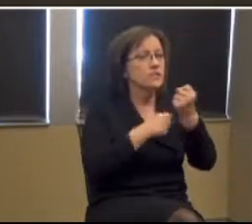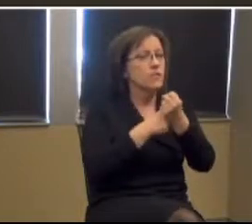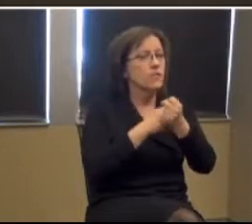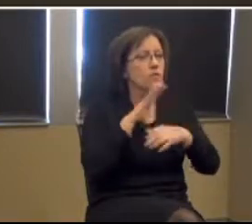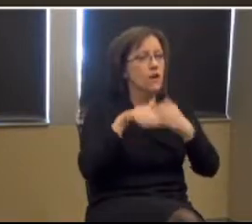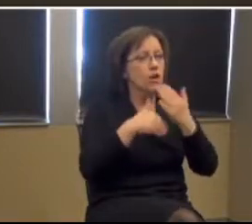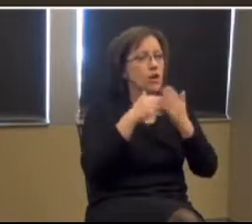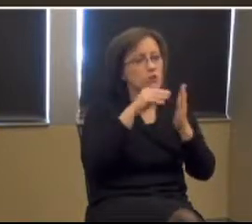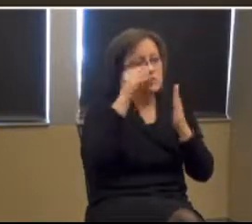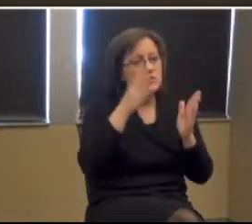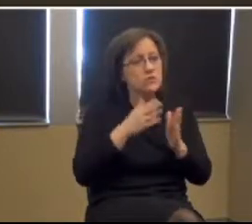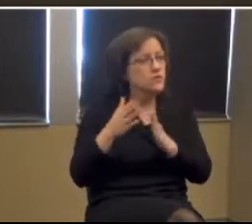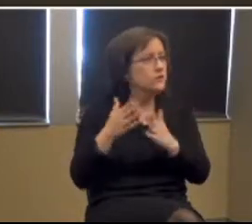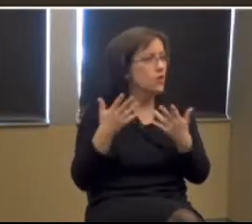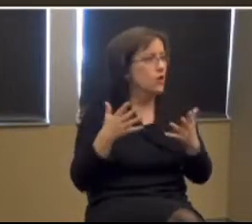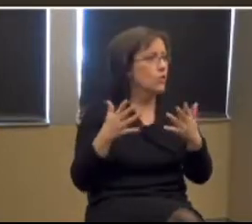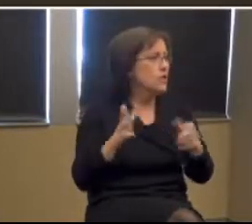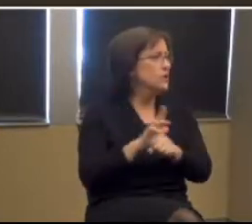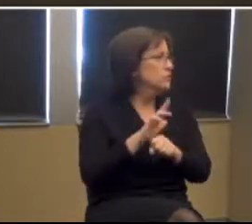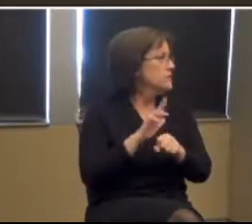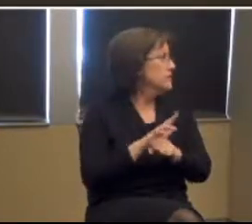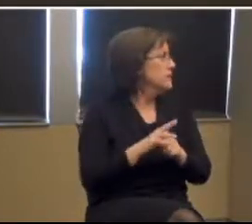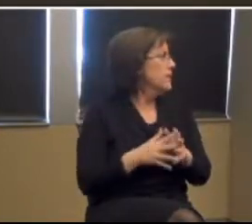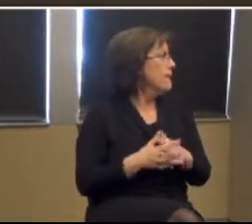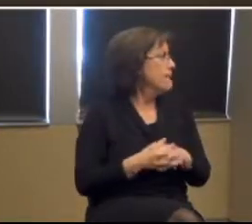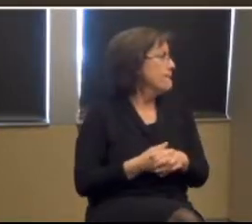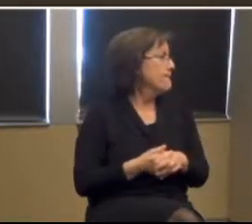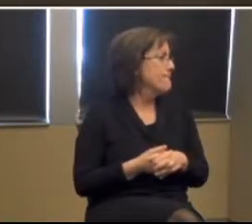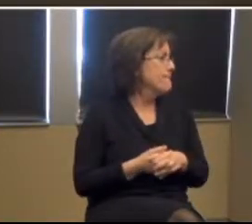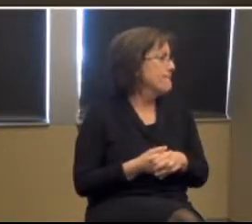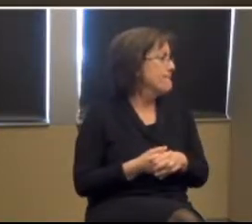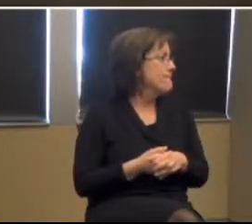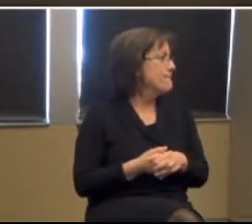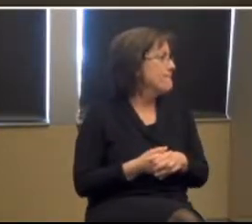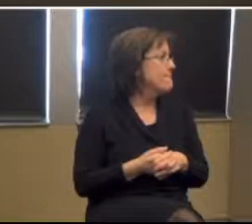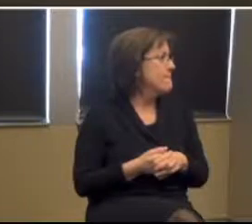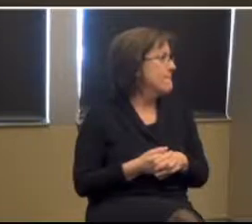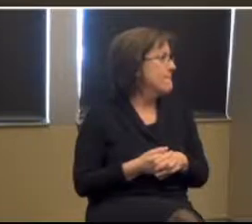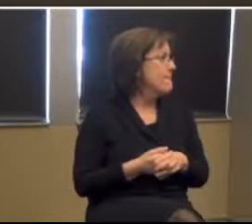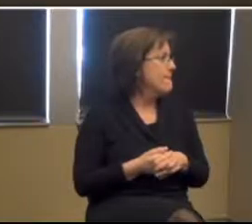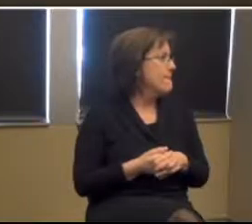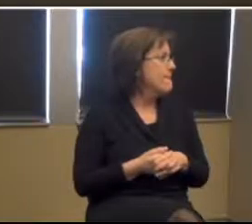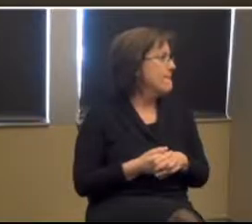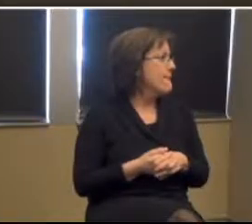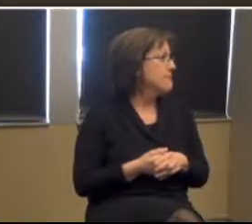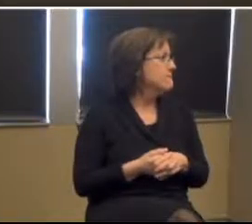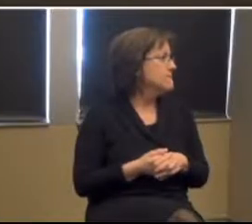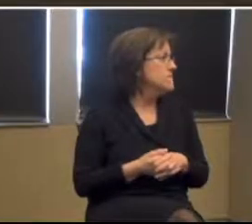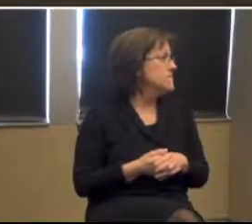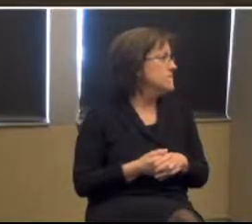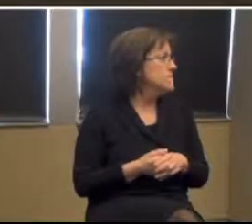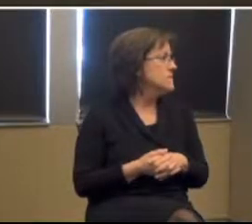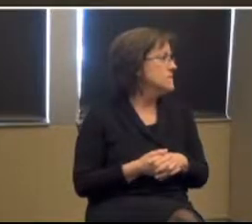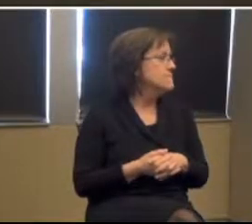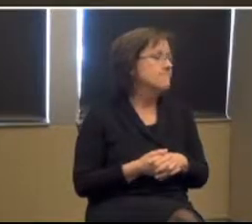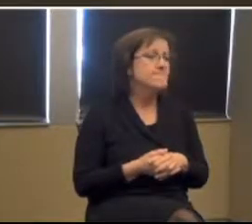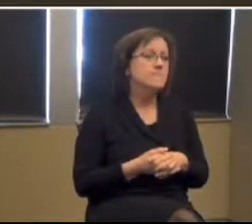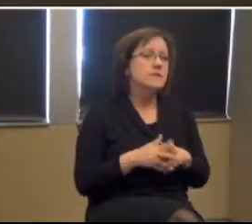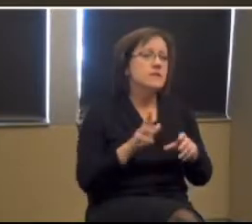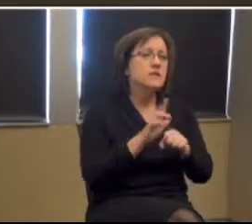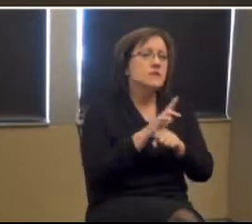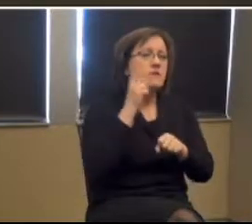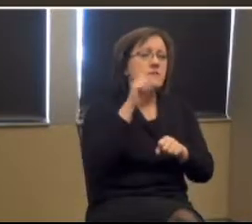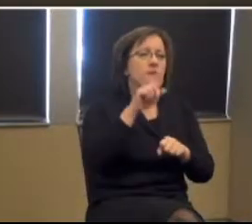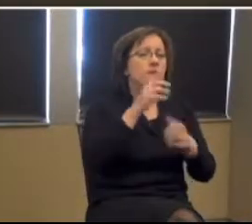already using. Could be used for a folder task. I mean, it has a matching task. Oh, Lots of